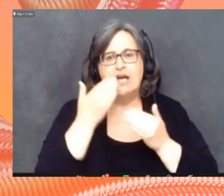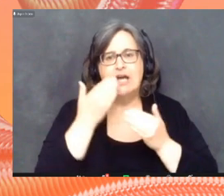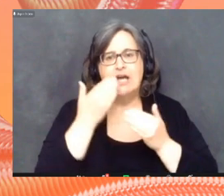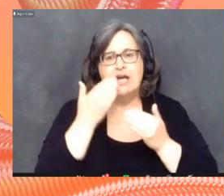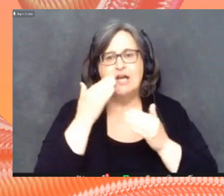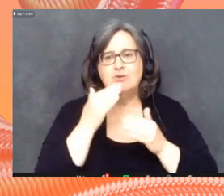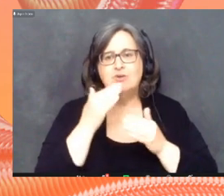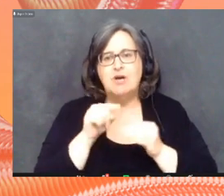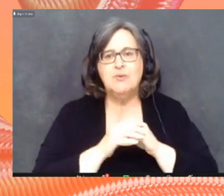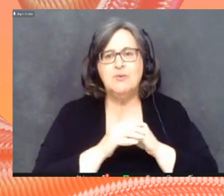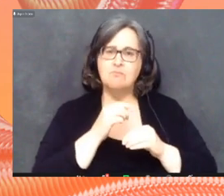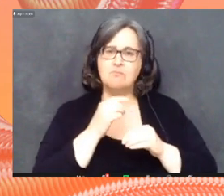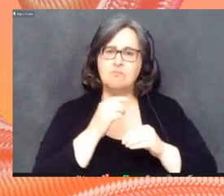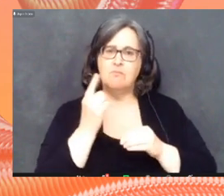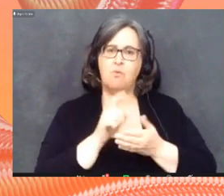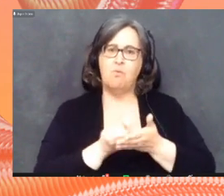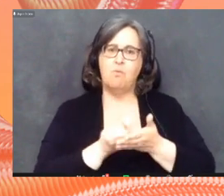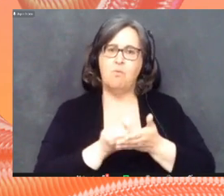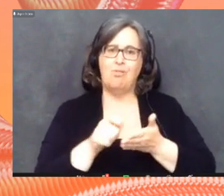writing to myself.